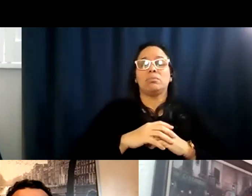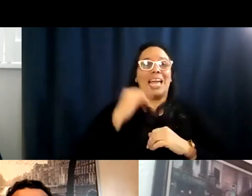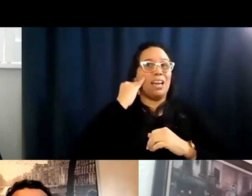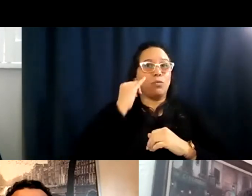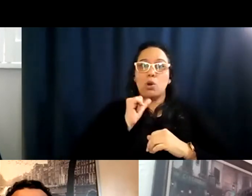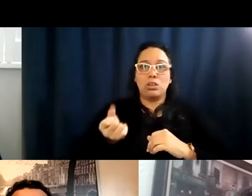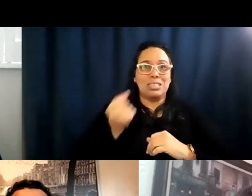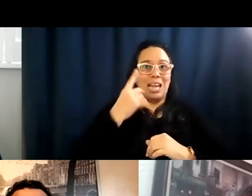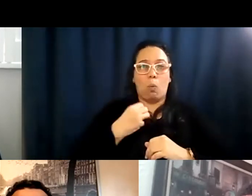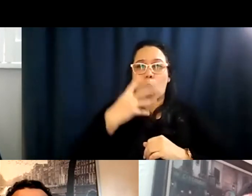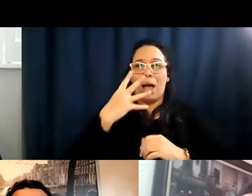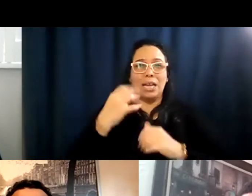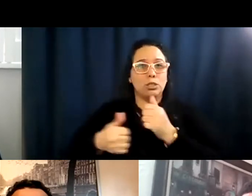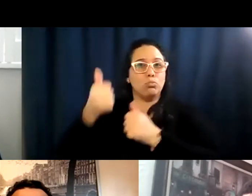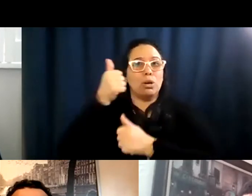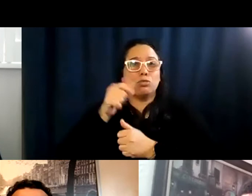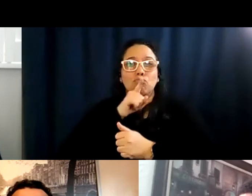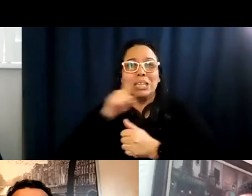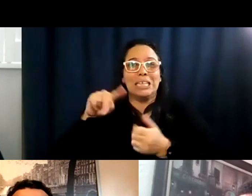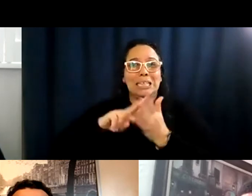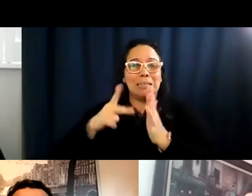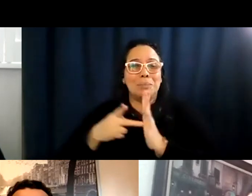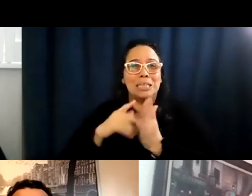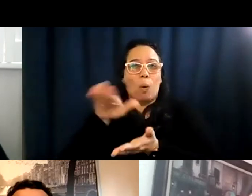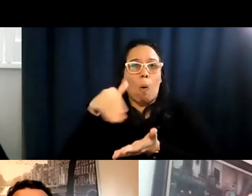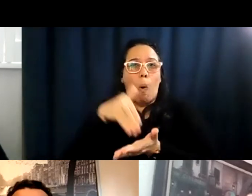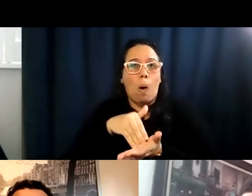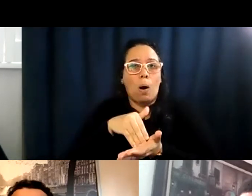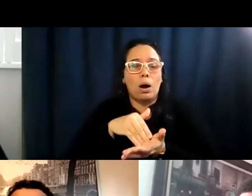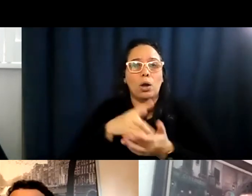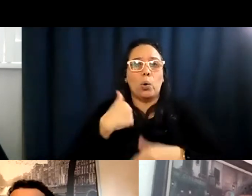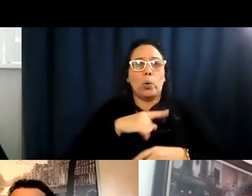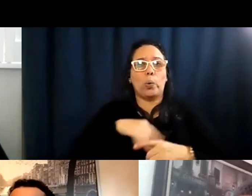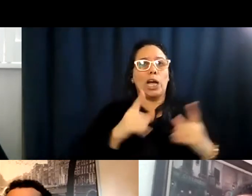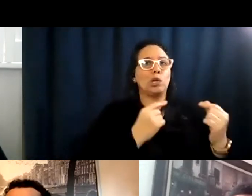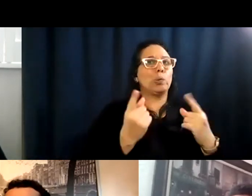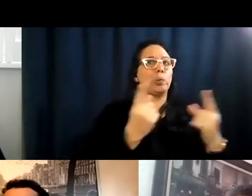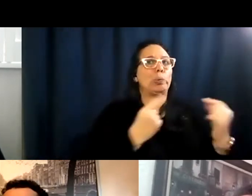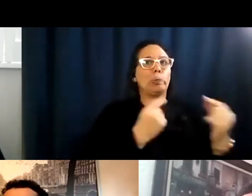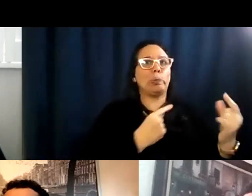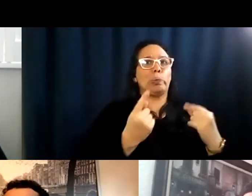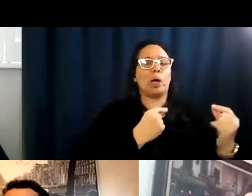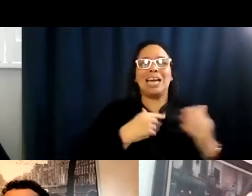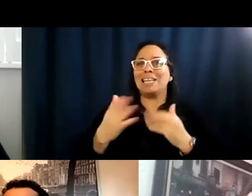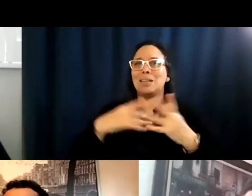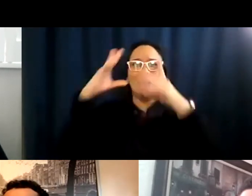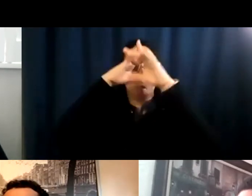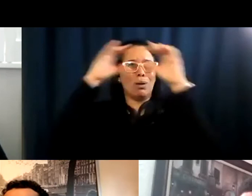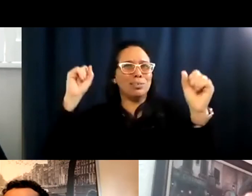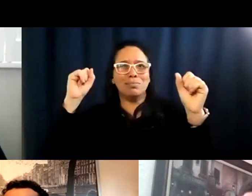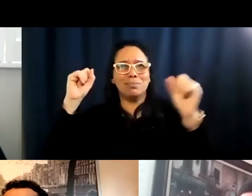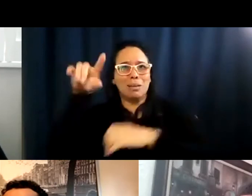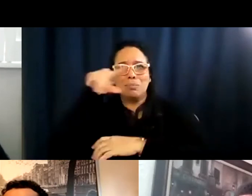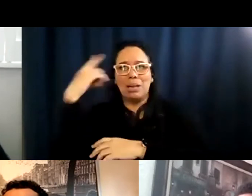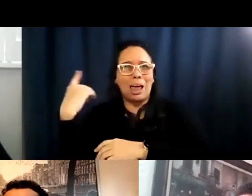supremacy really, really is, at the core, we're just going to be running around in circles. And no matter who's in office, whether they're Black or Latino, they're still